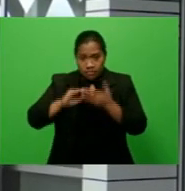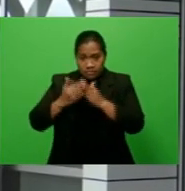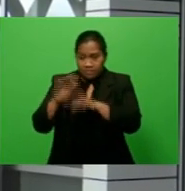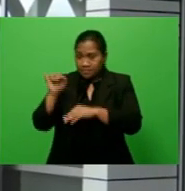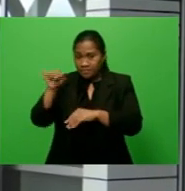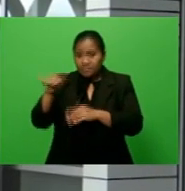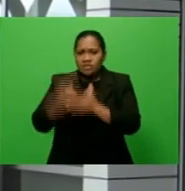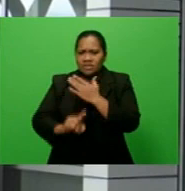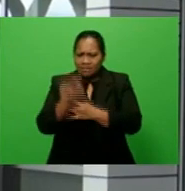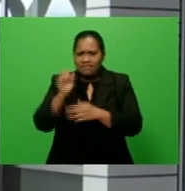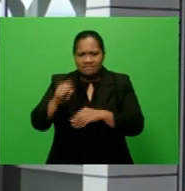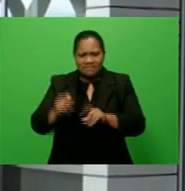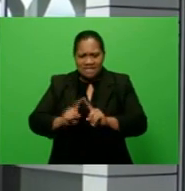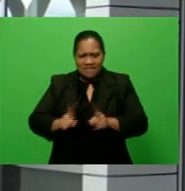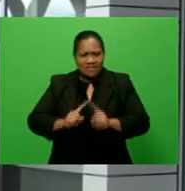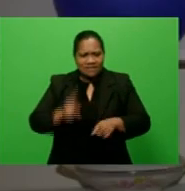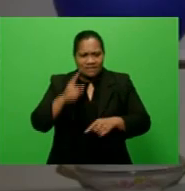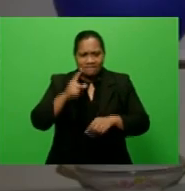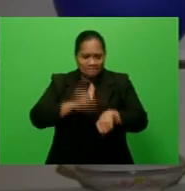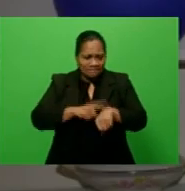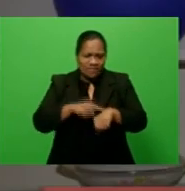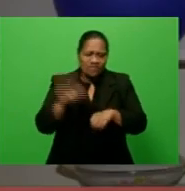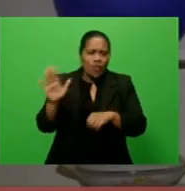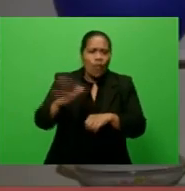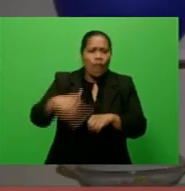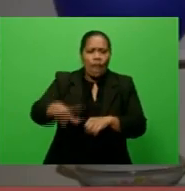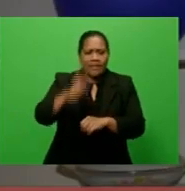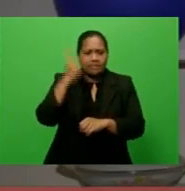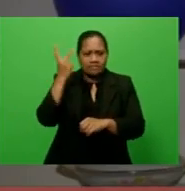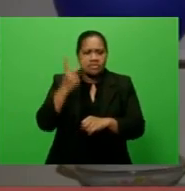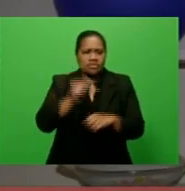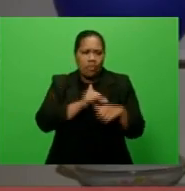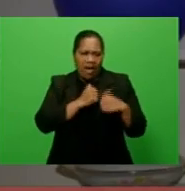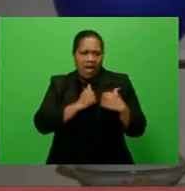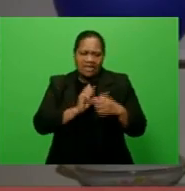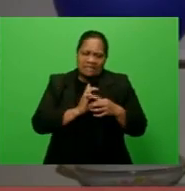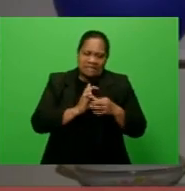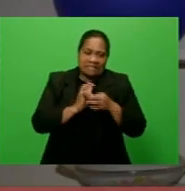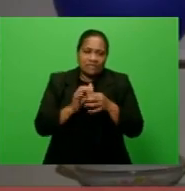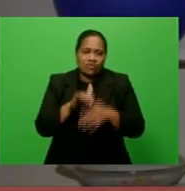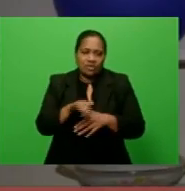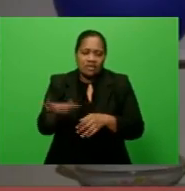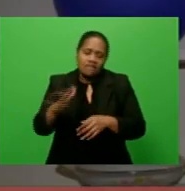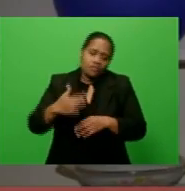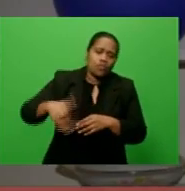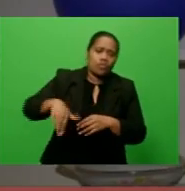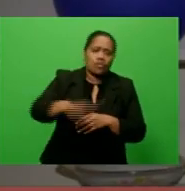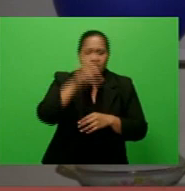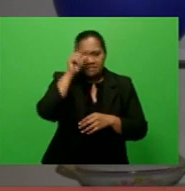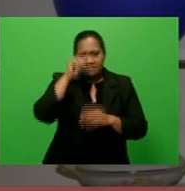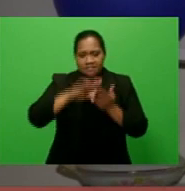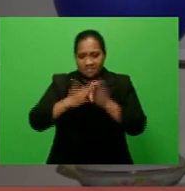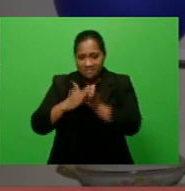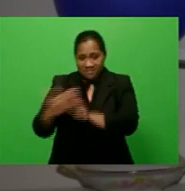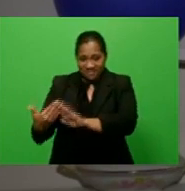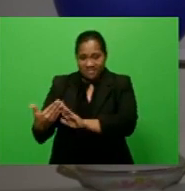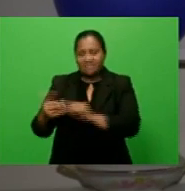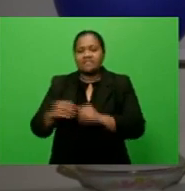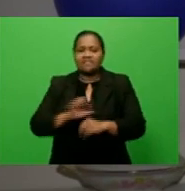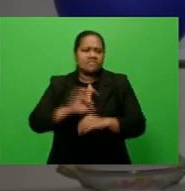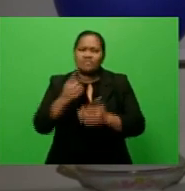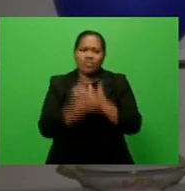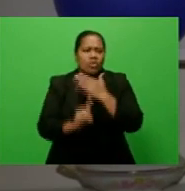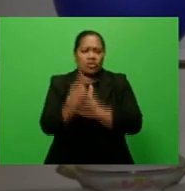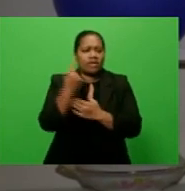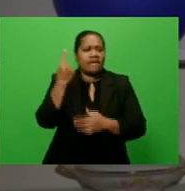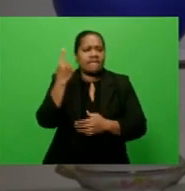difficult time for all Victorians, and our hearts are with them, and our hearts are with all of the Fijian community, not only in Victoria,